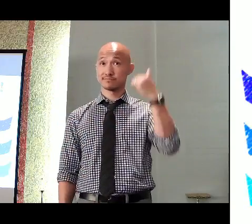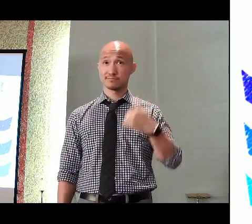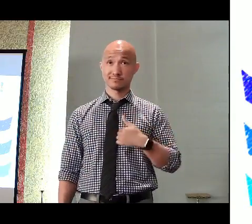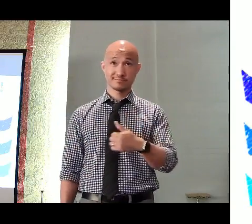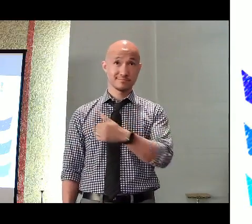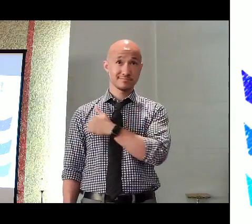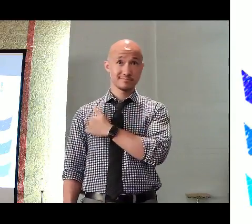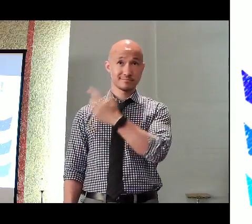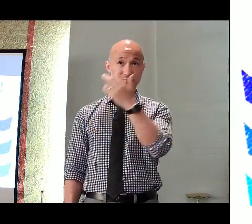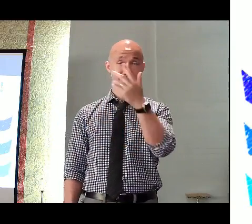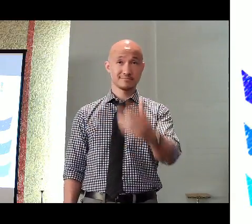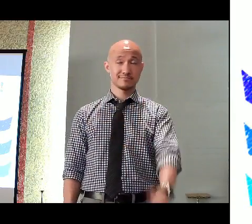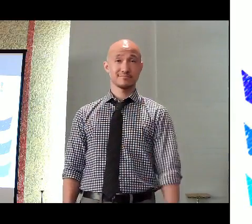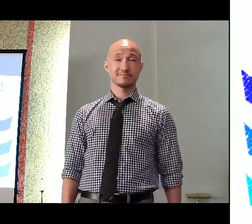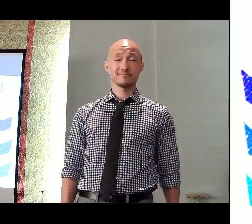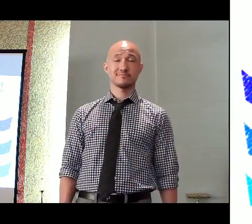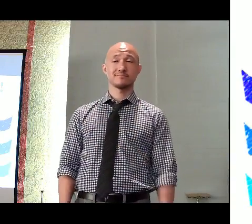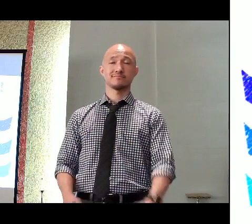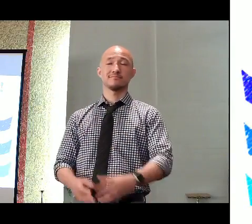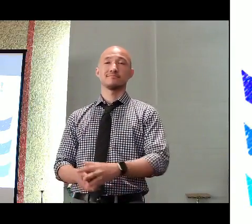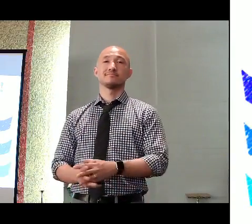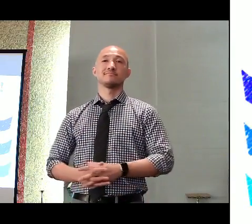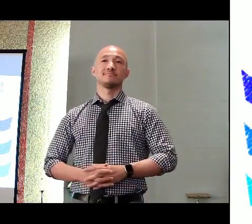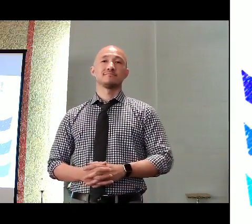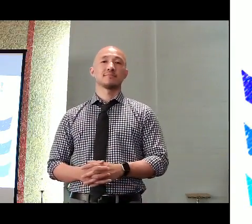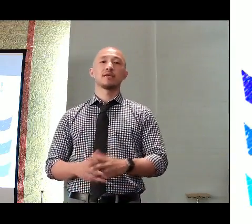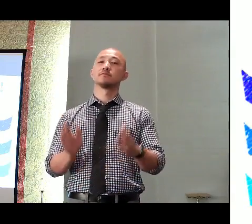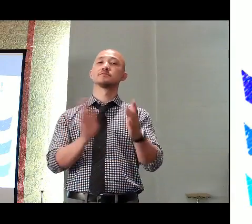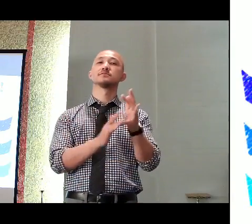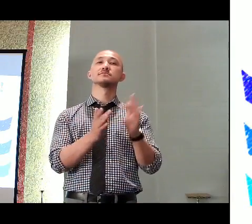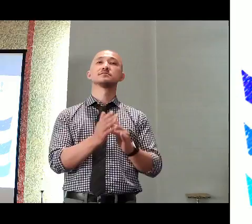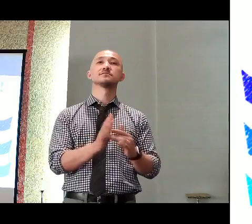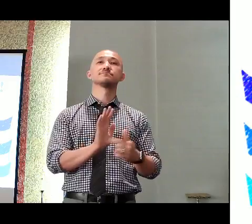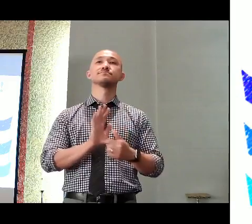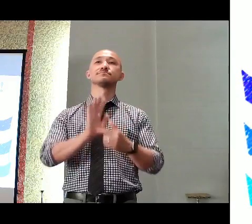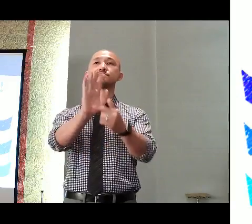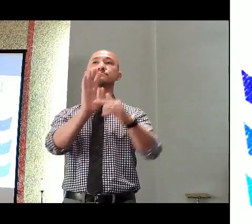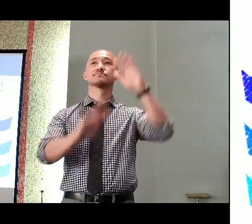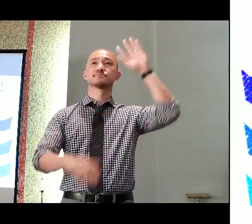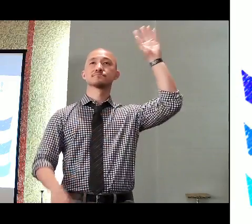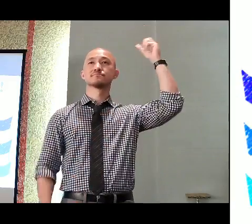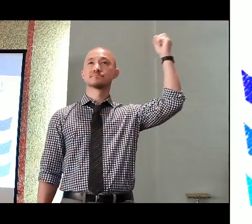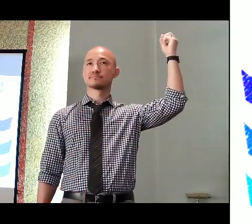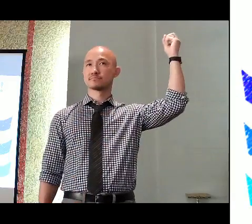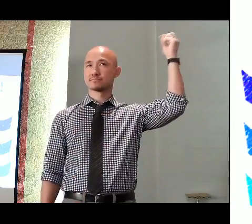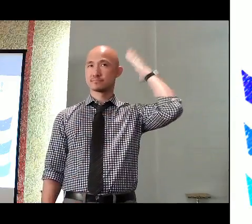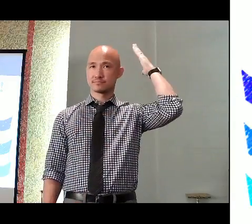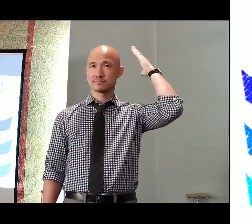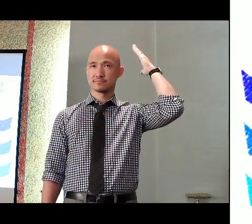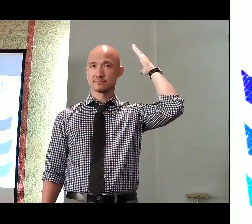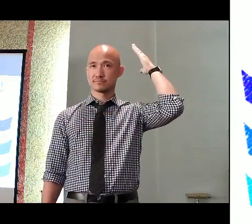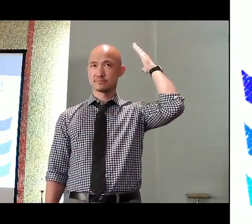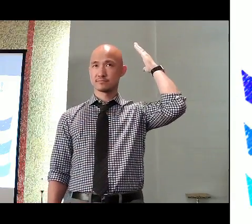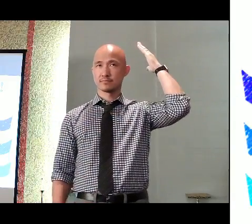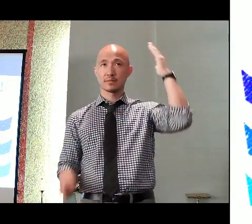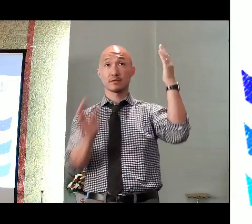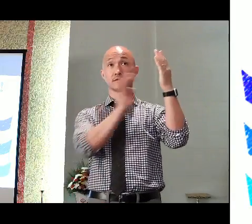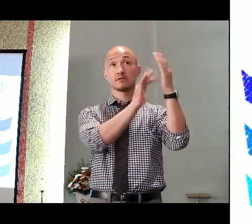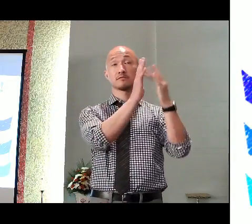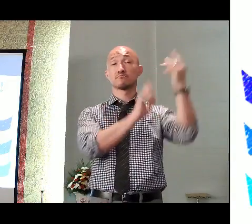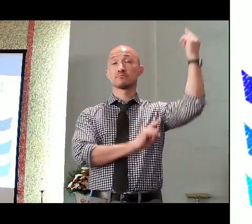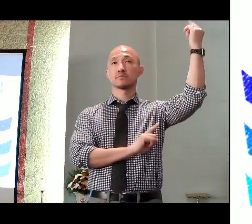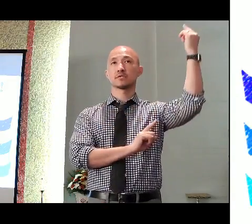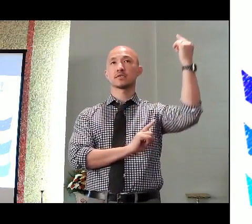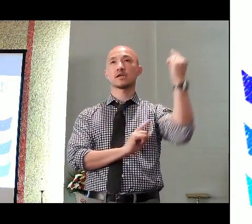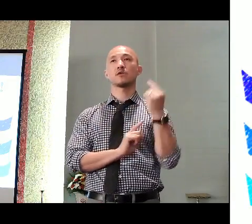And through Jesus Christ showed us that grace by having him become vulnerable before